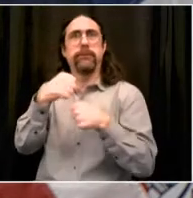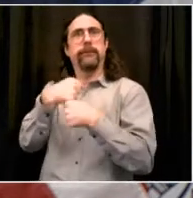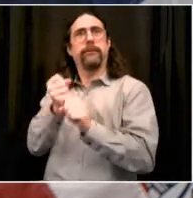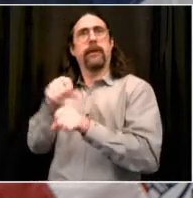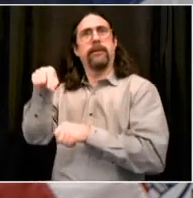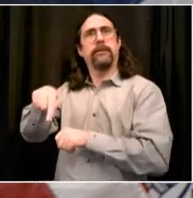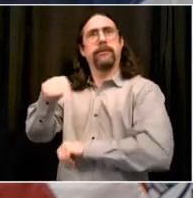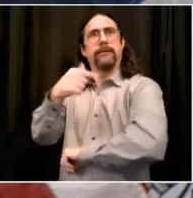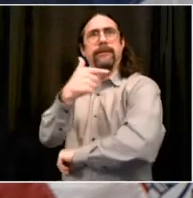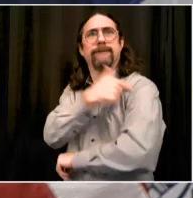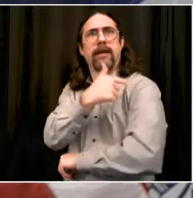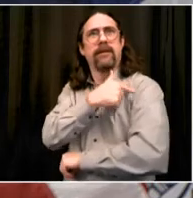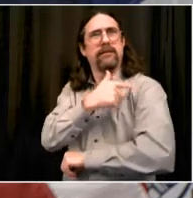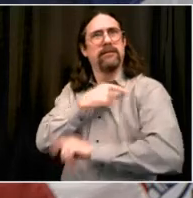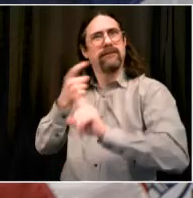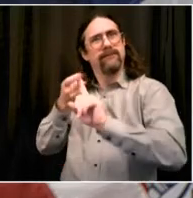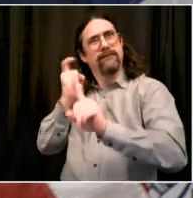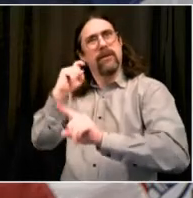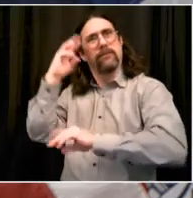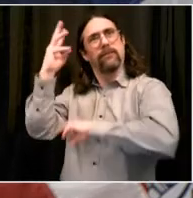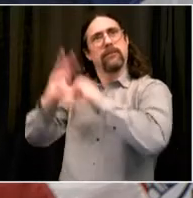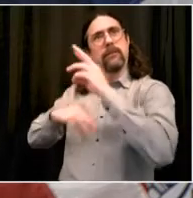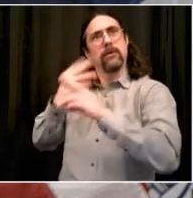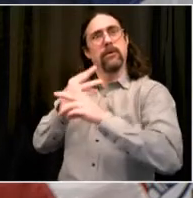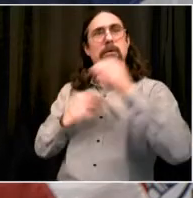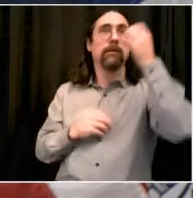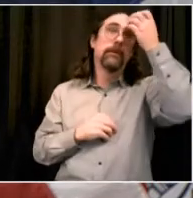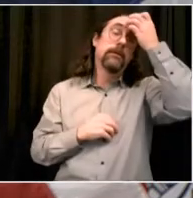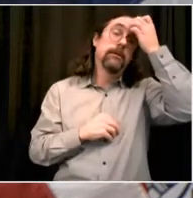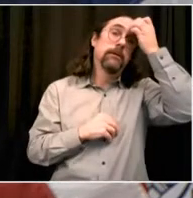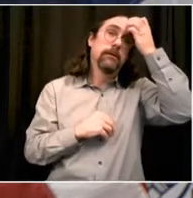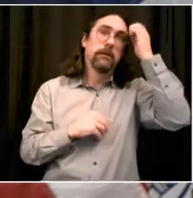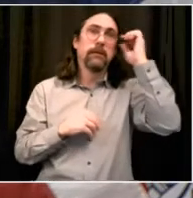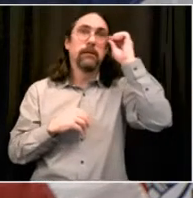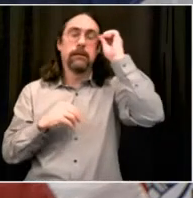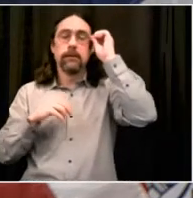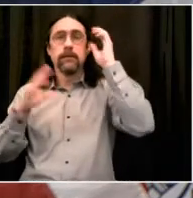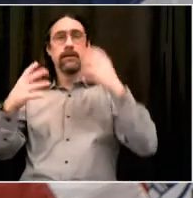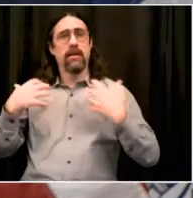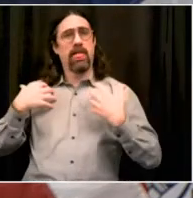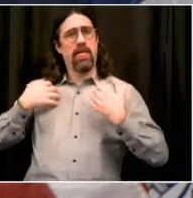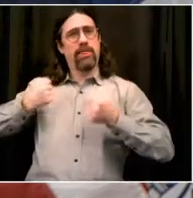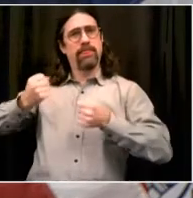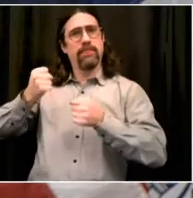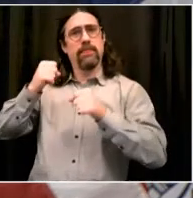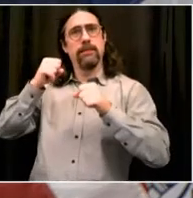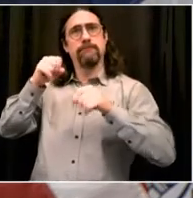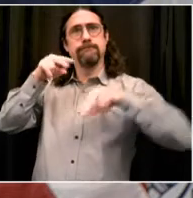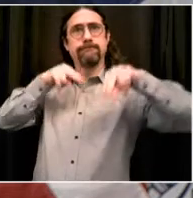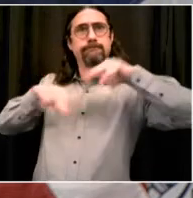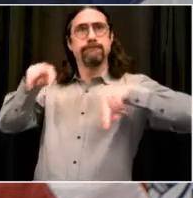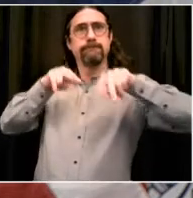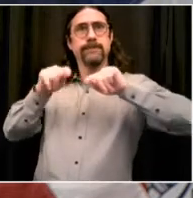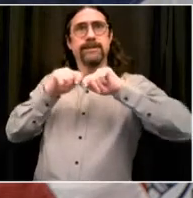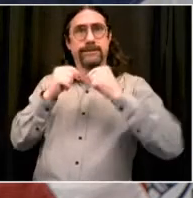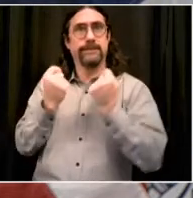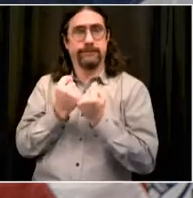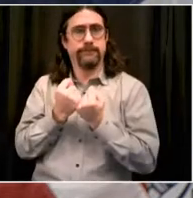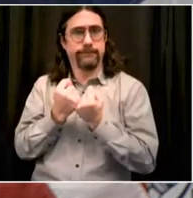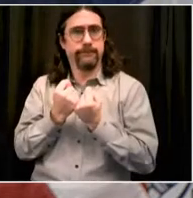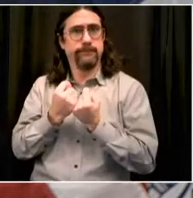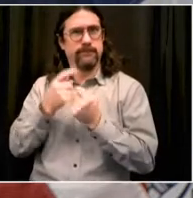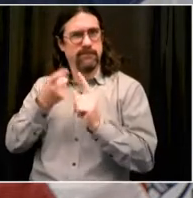to move forward if they did not have confidence in it. So I think people should recognize this has been approved at multiple